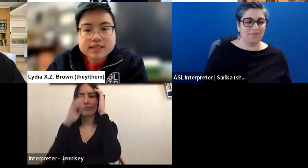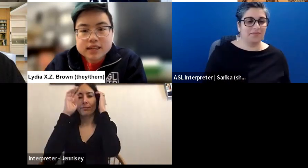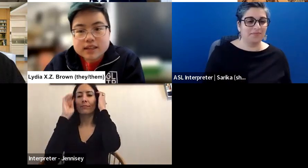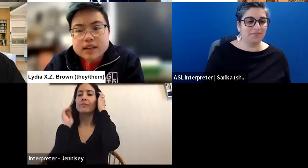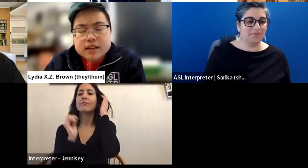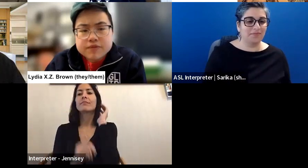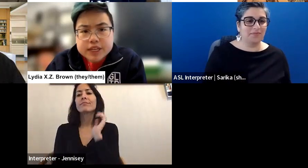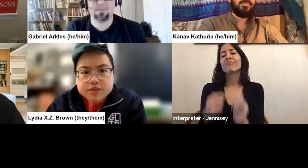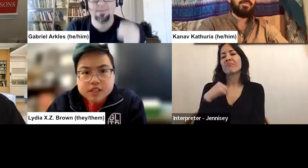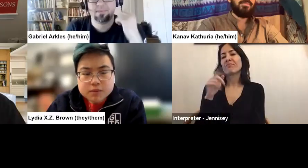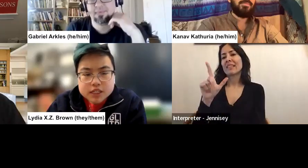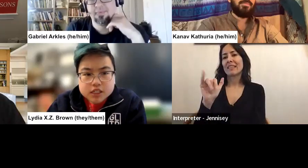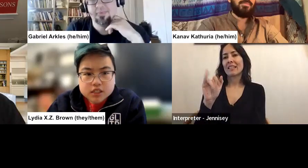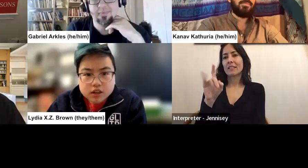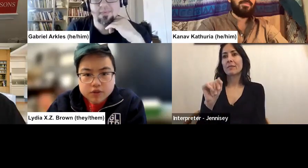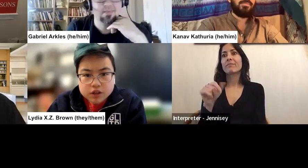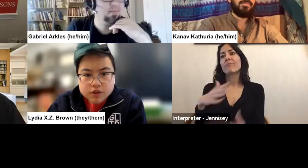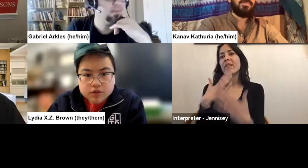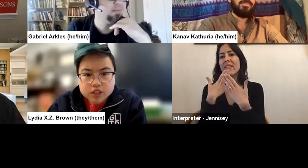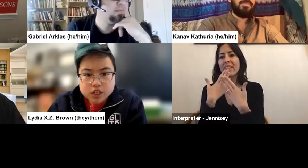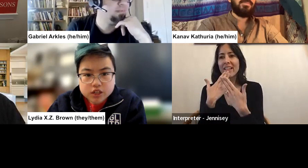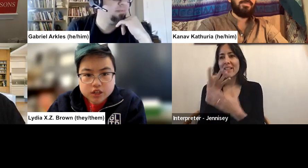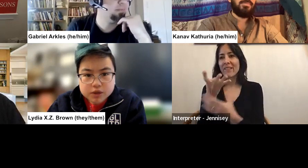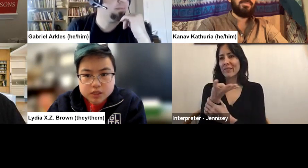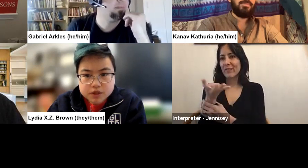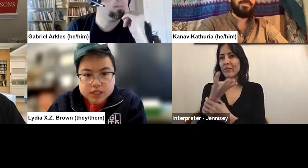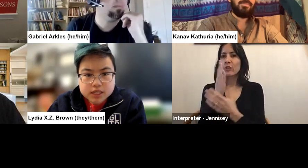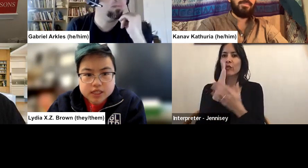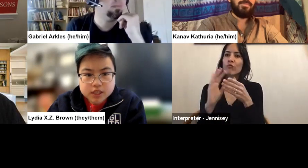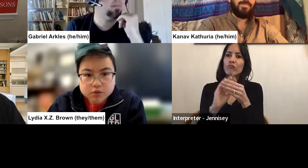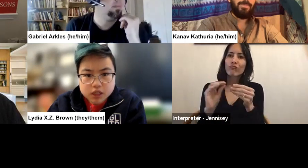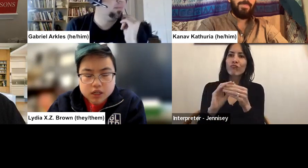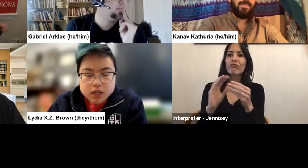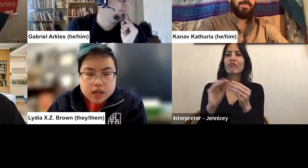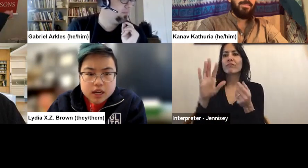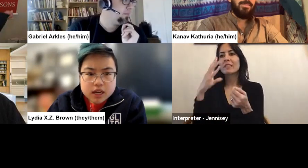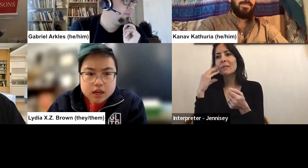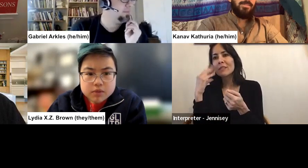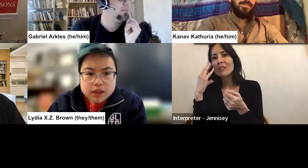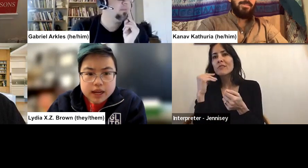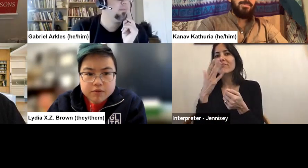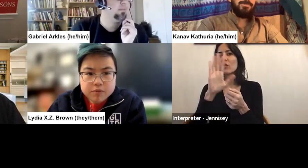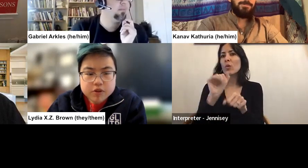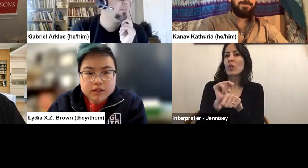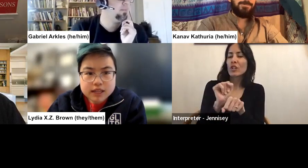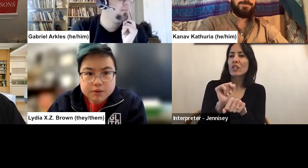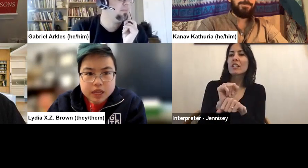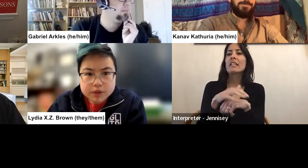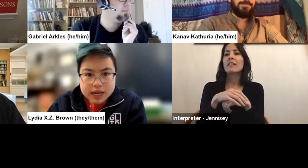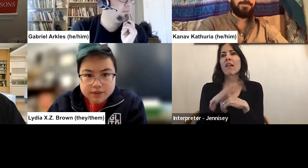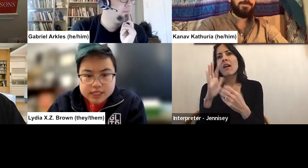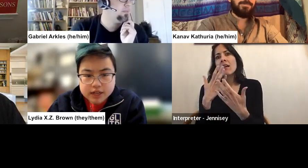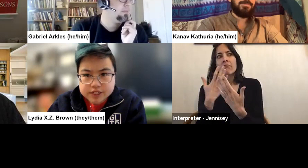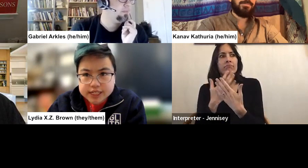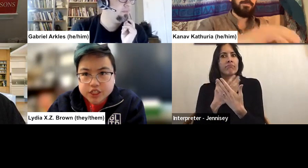This is Lydia. Thank you so much to all four of you for sharing your experiences and your work. I'm really glad that we were